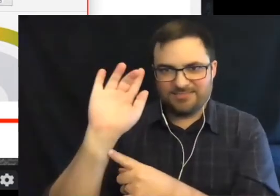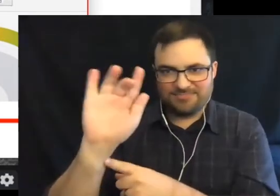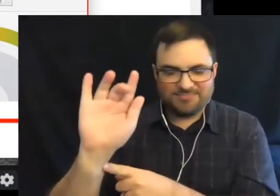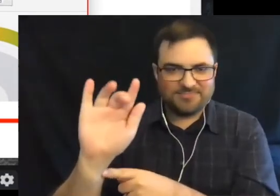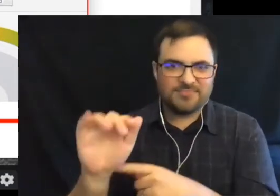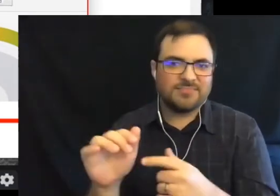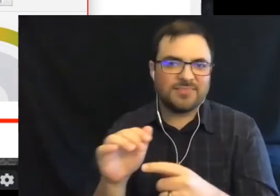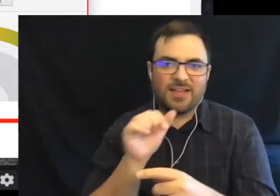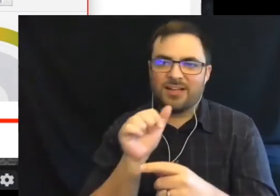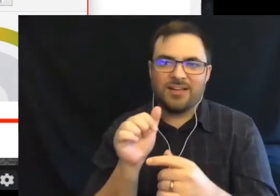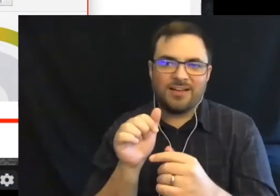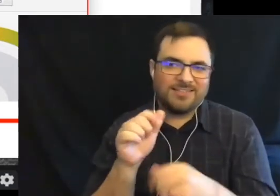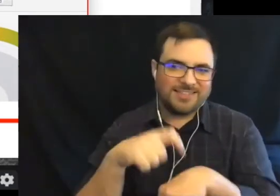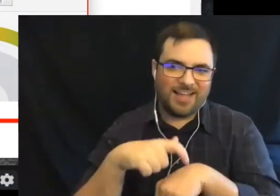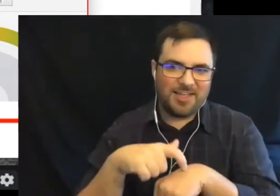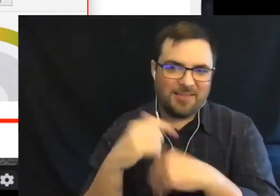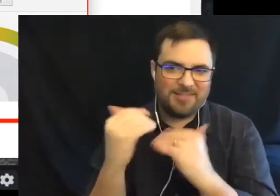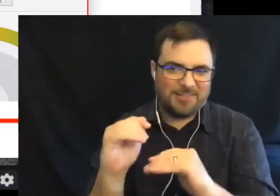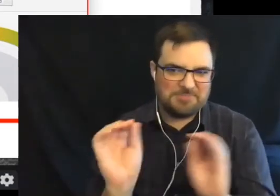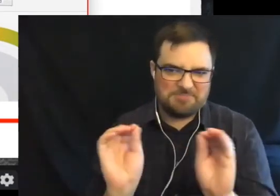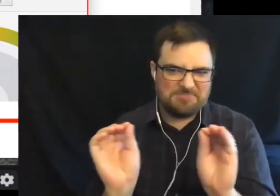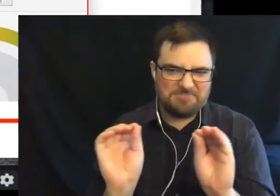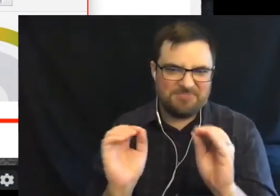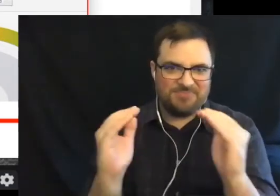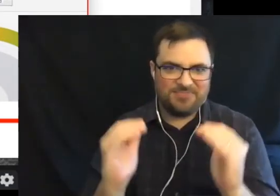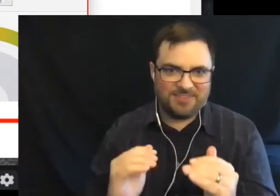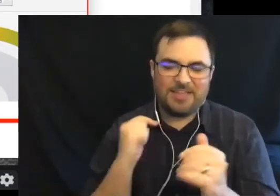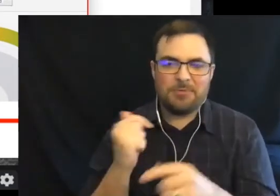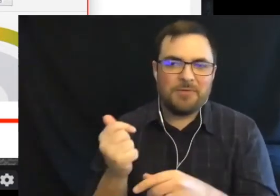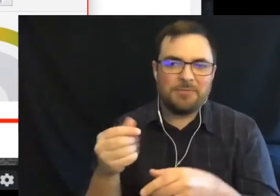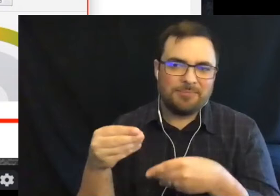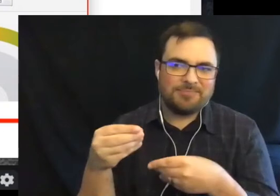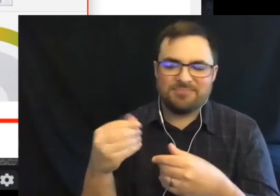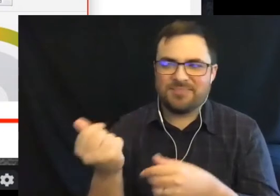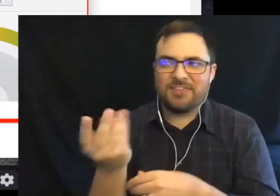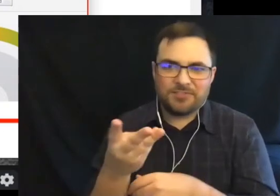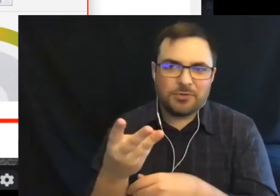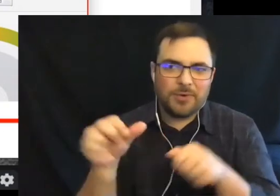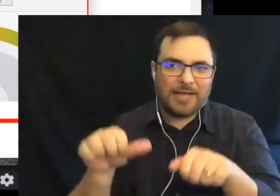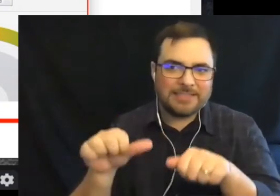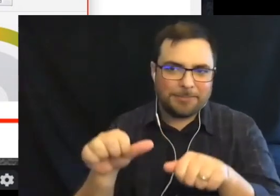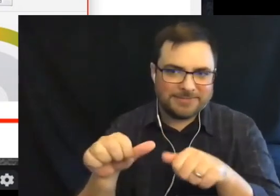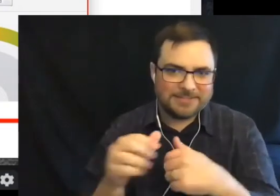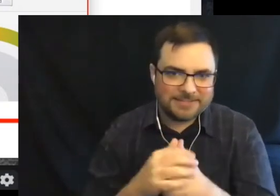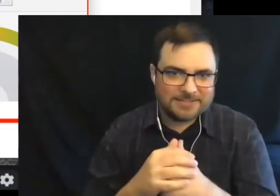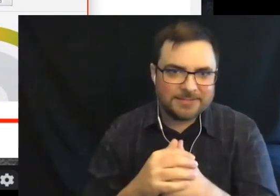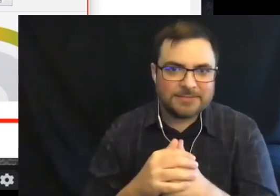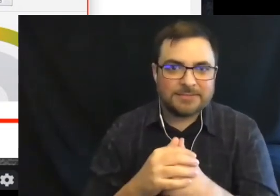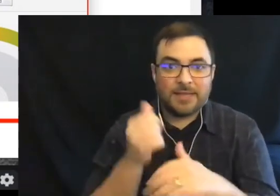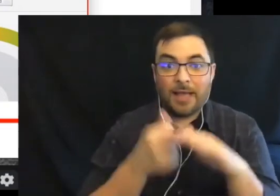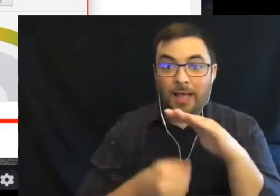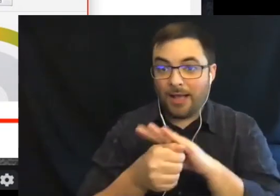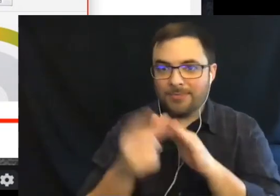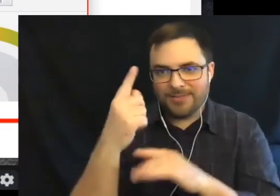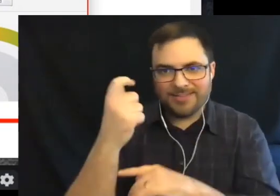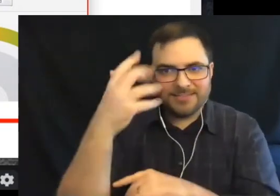time limit. Number of attempts, I usually like to give them quite a few attempts. I do want to hide the pictures because it's a memory game, and then you